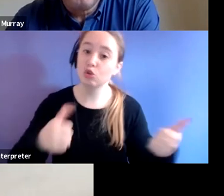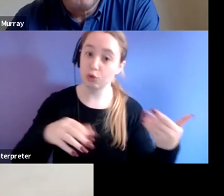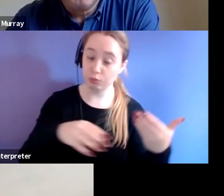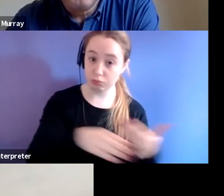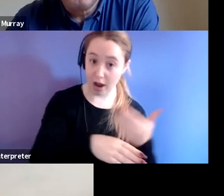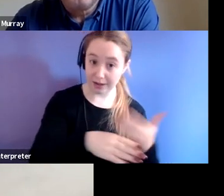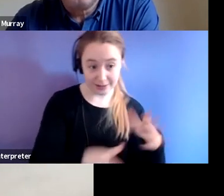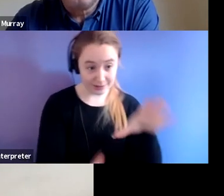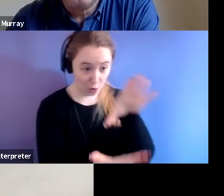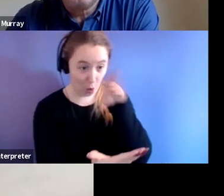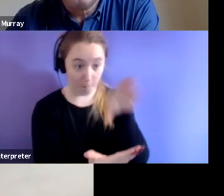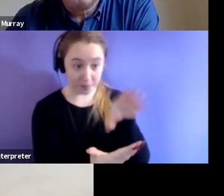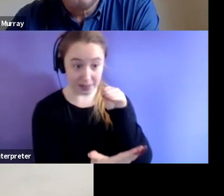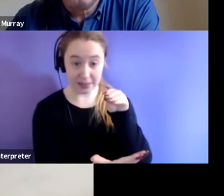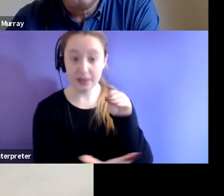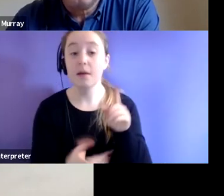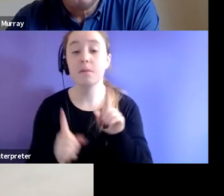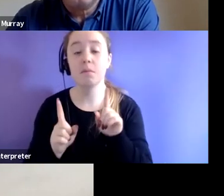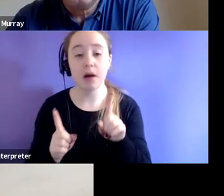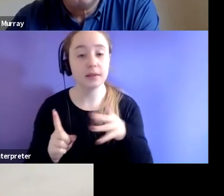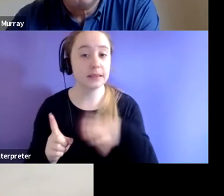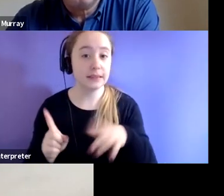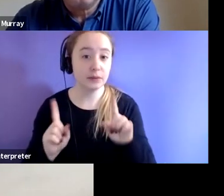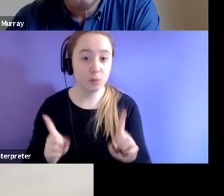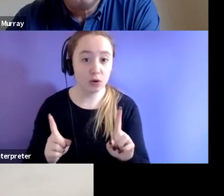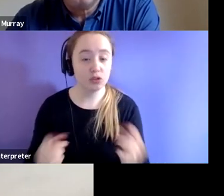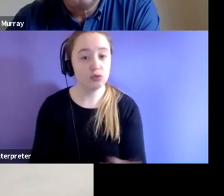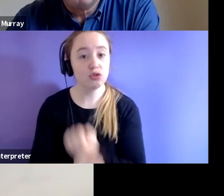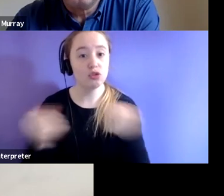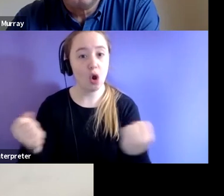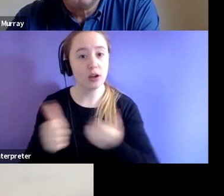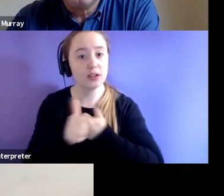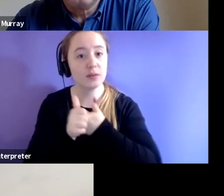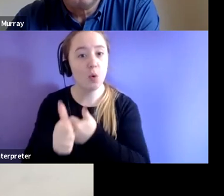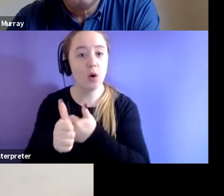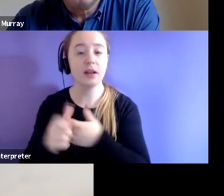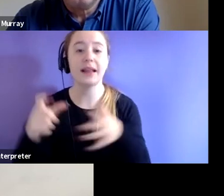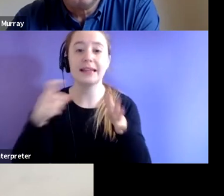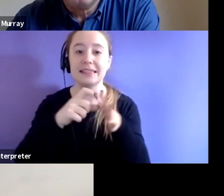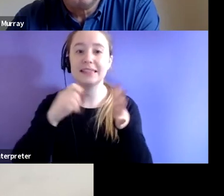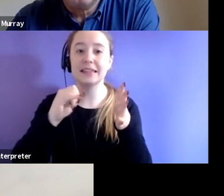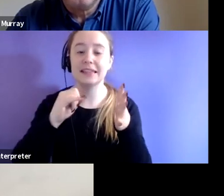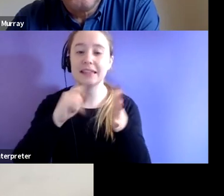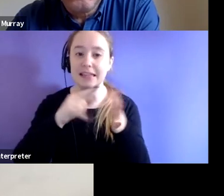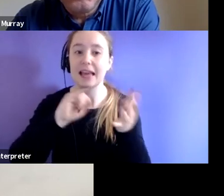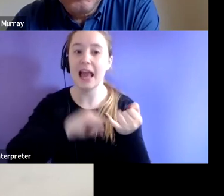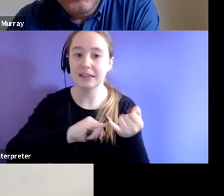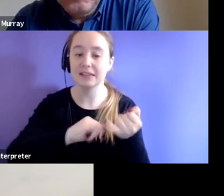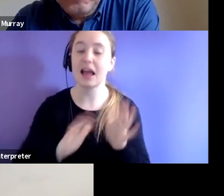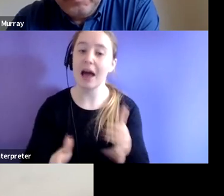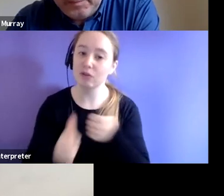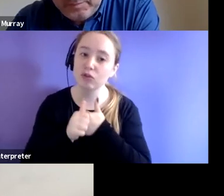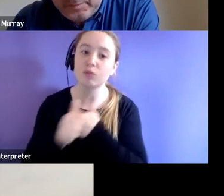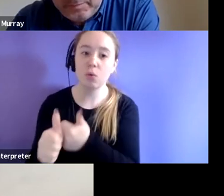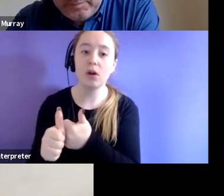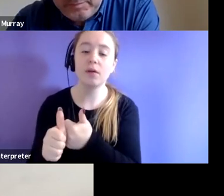heard about here. I think we also need strong advocacy from groups like DES and others. And we also need to be